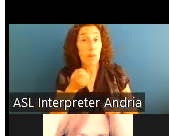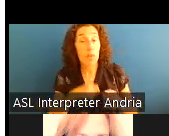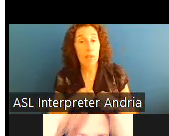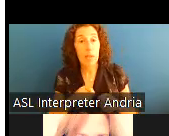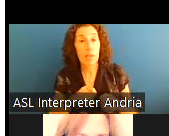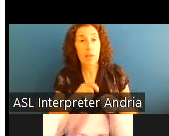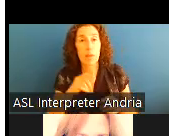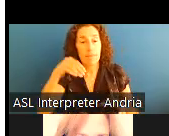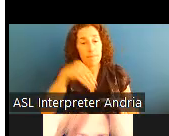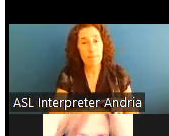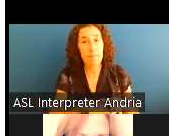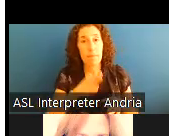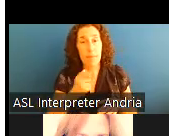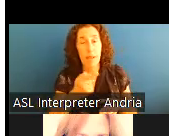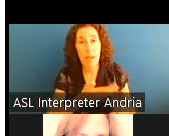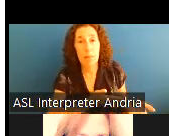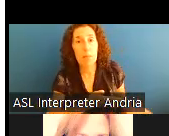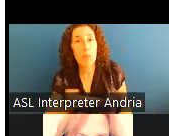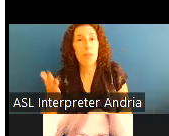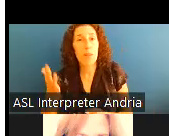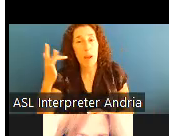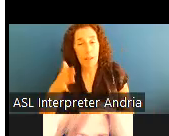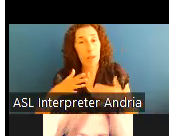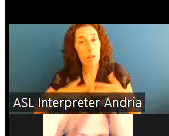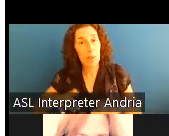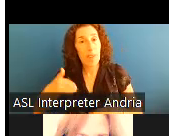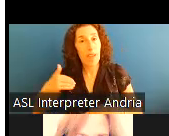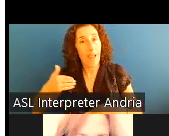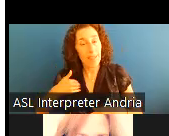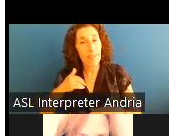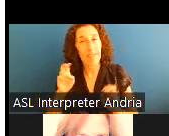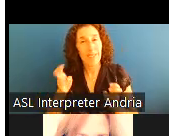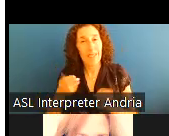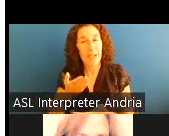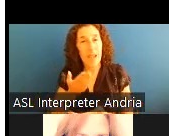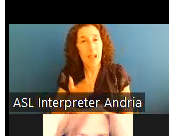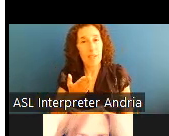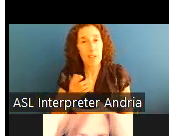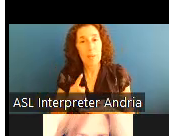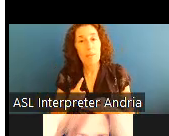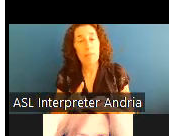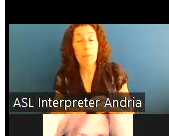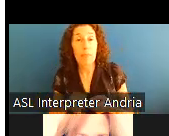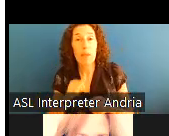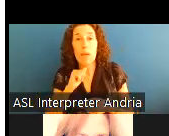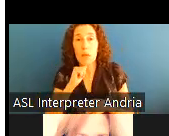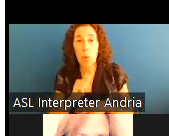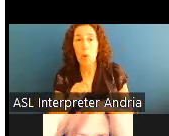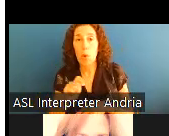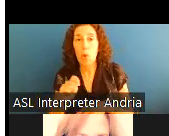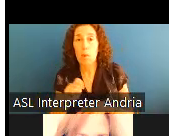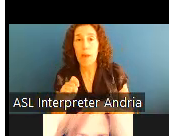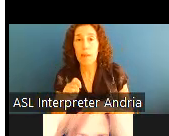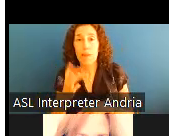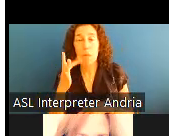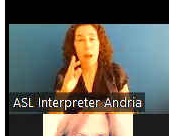It's also advised to refrain from using the bathroom, eating, drinking, or